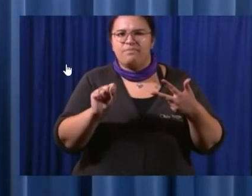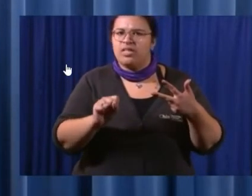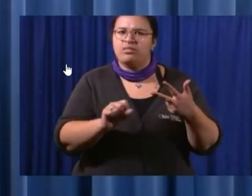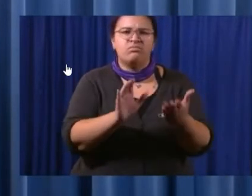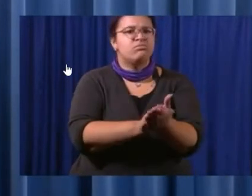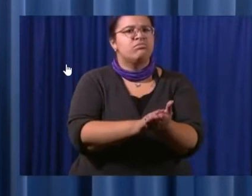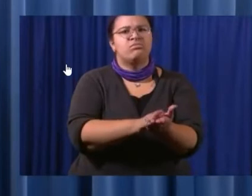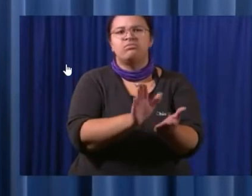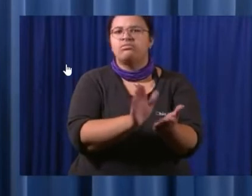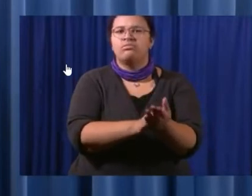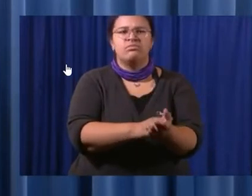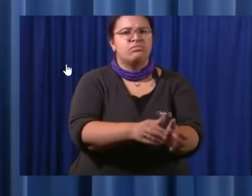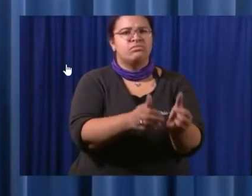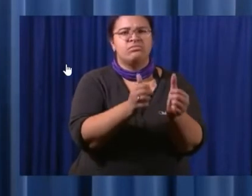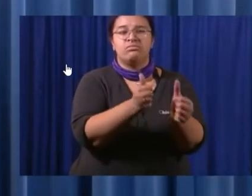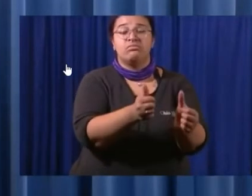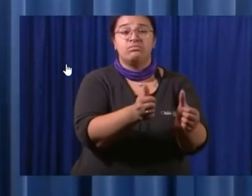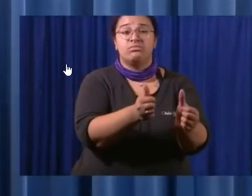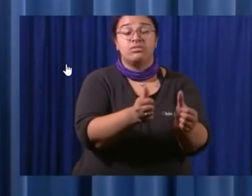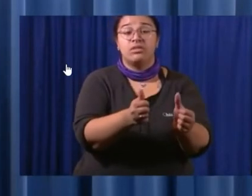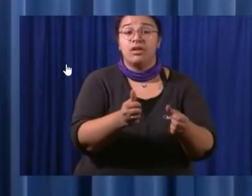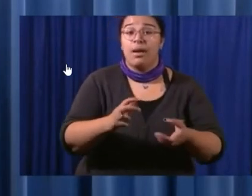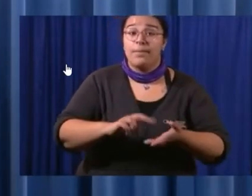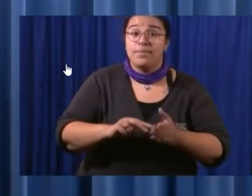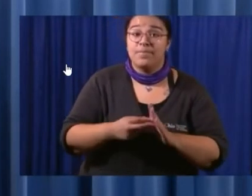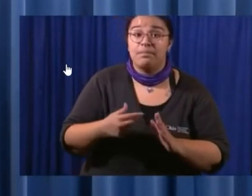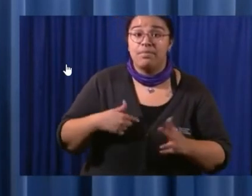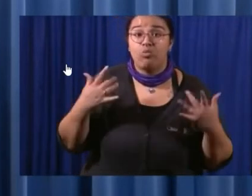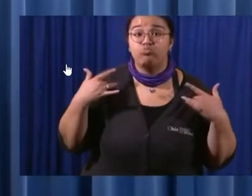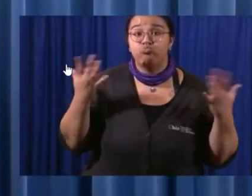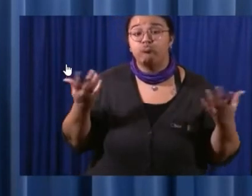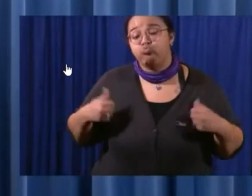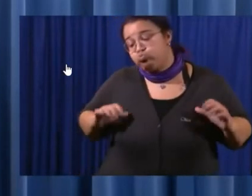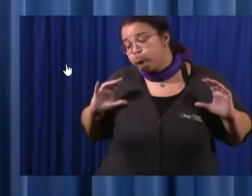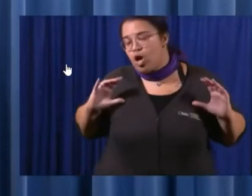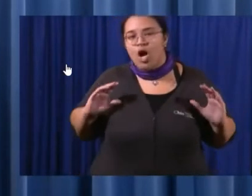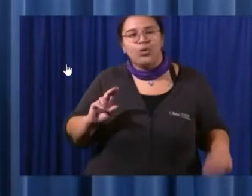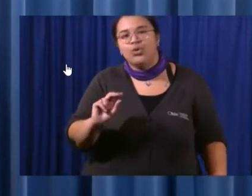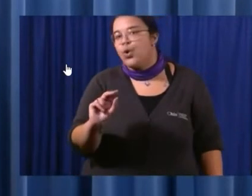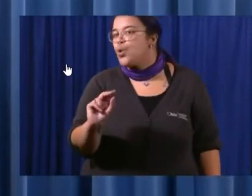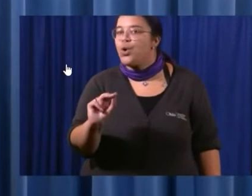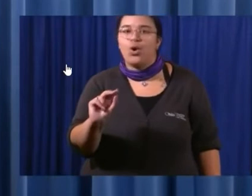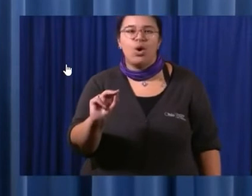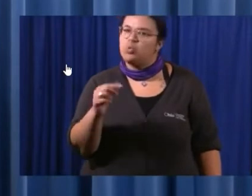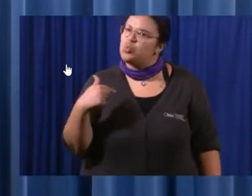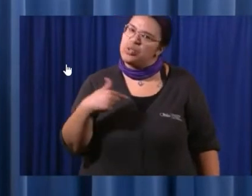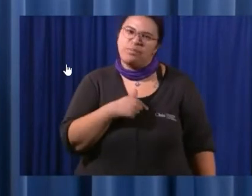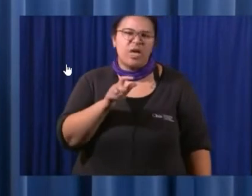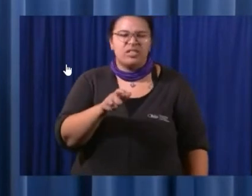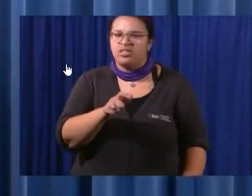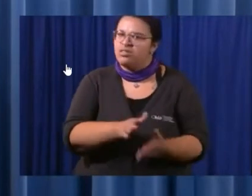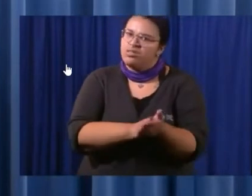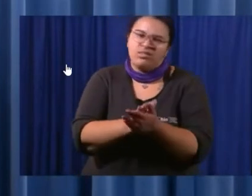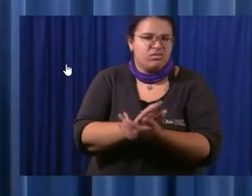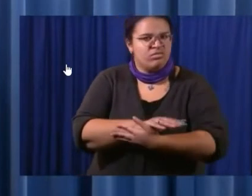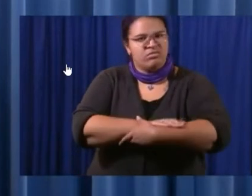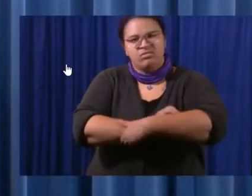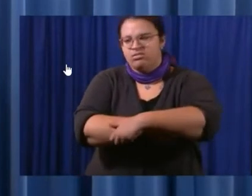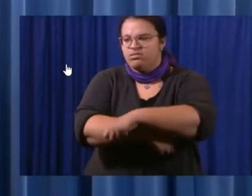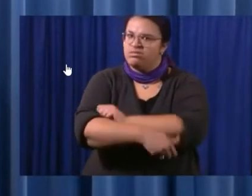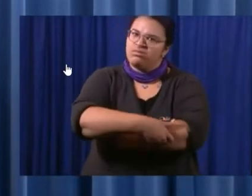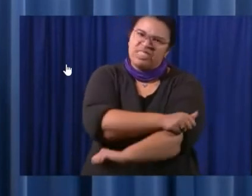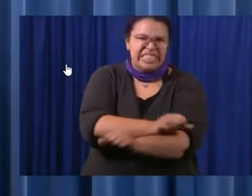off because we just have to keep moving forward. So we're going to continue to look at these numbers. We're going to continue to